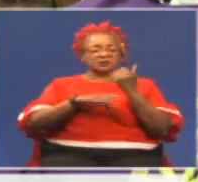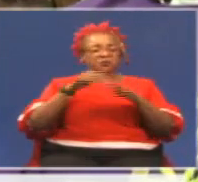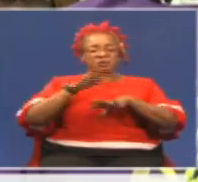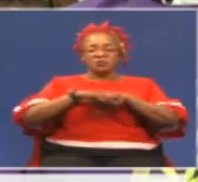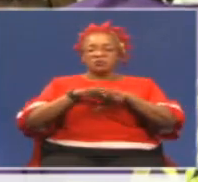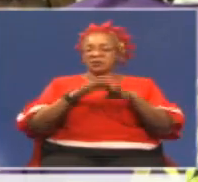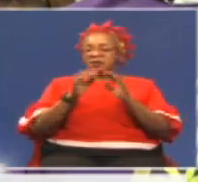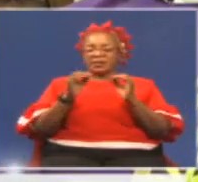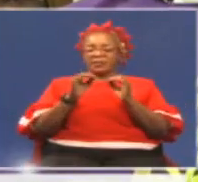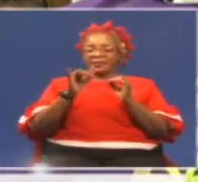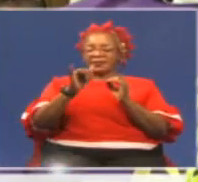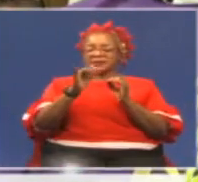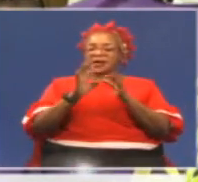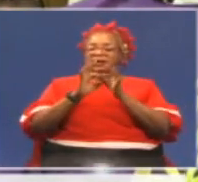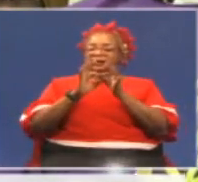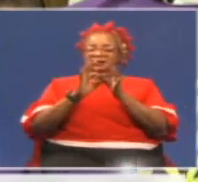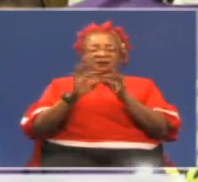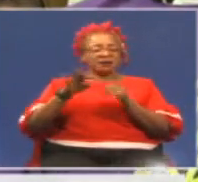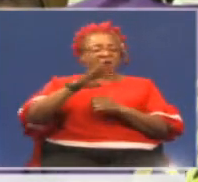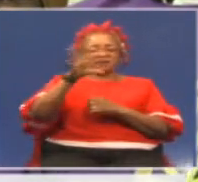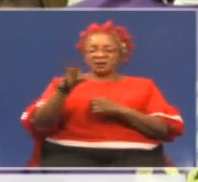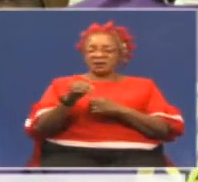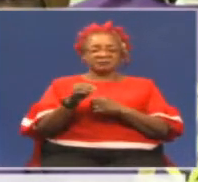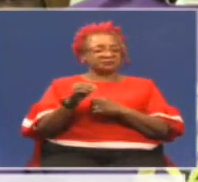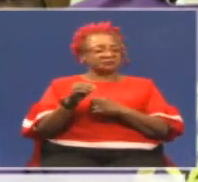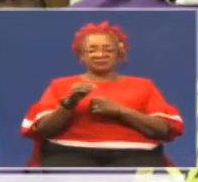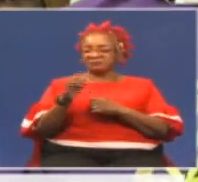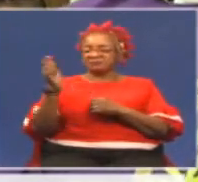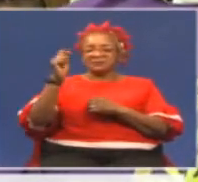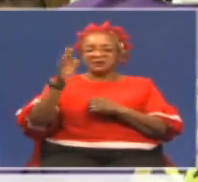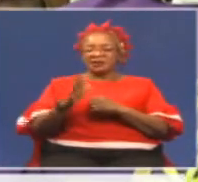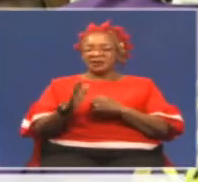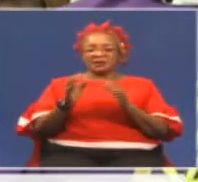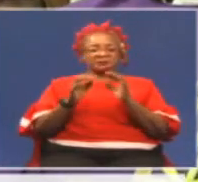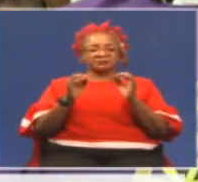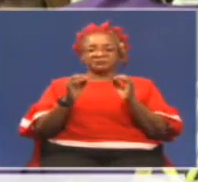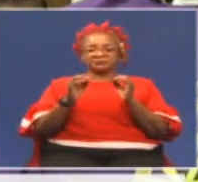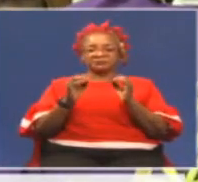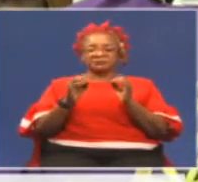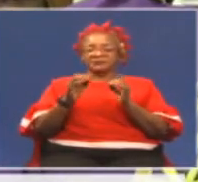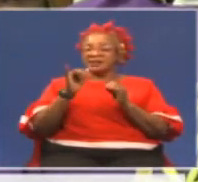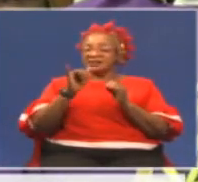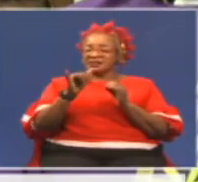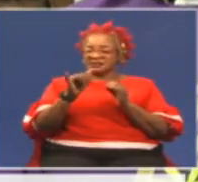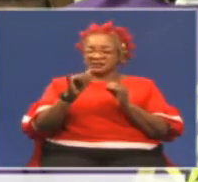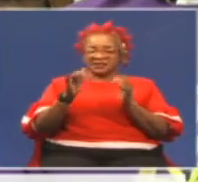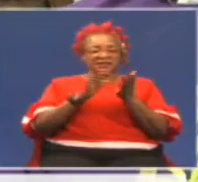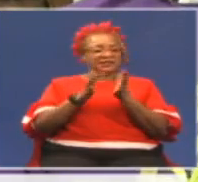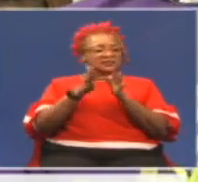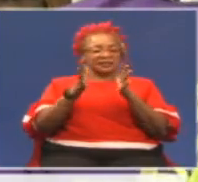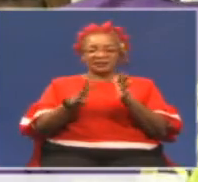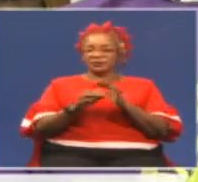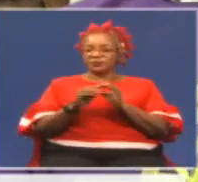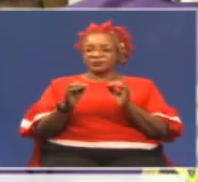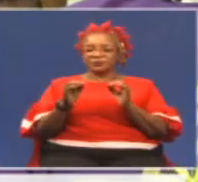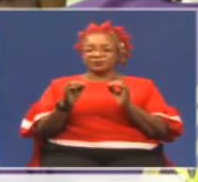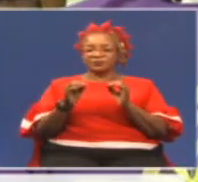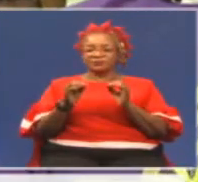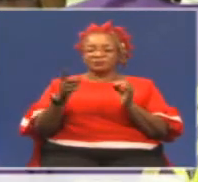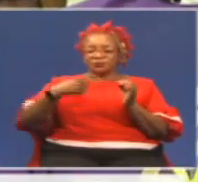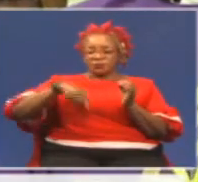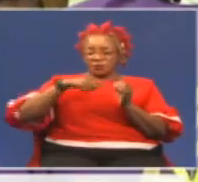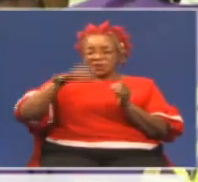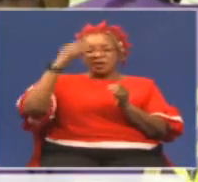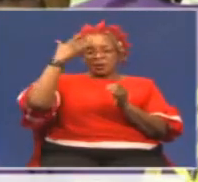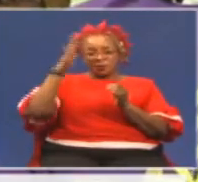a culture that is not African, is a culture that is not Kenyan, is a culture that baffles, that is not Christian. We know very